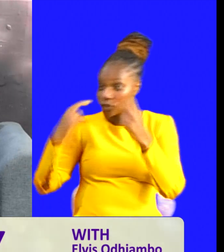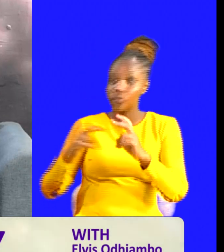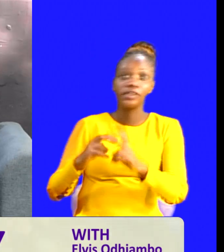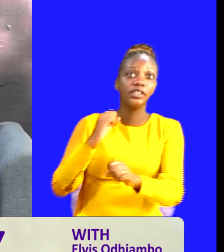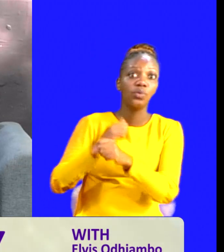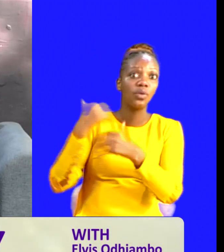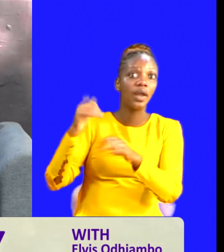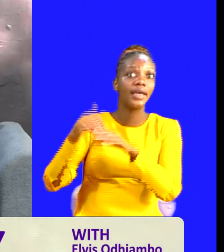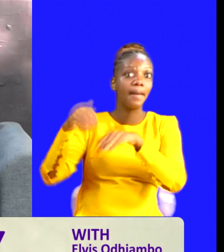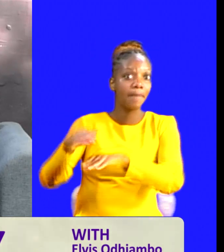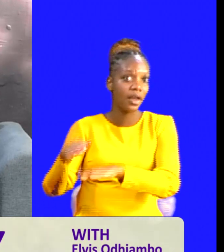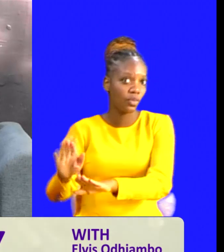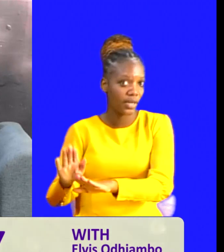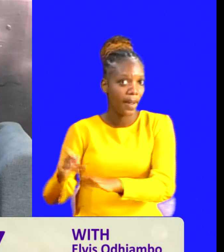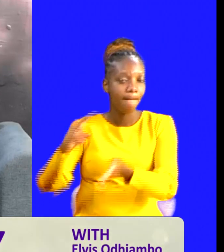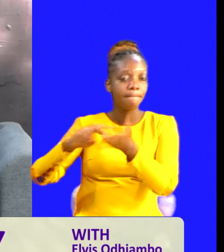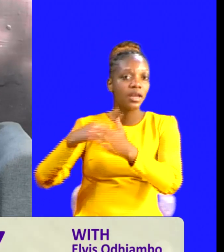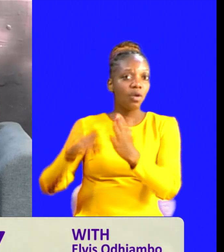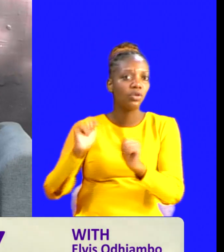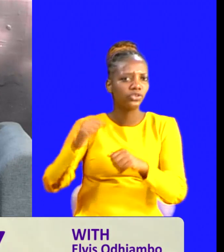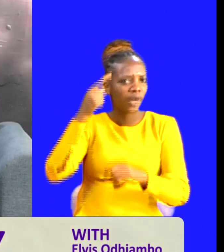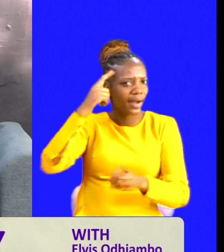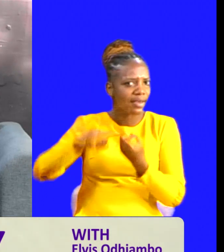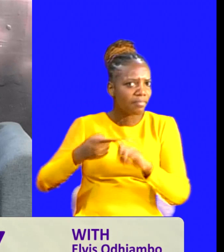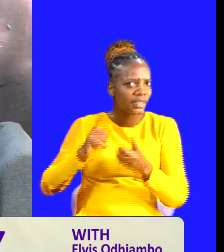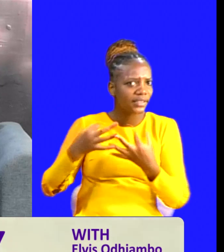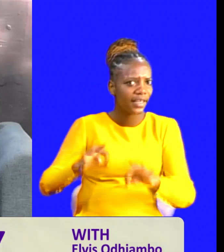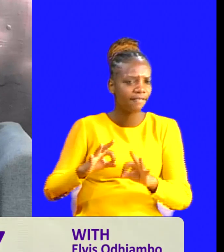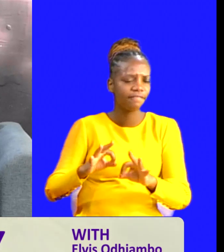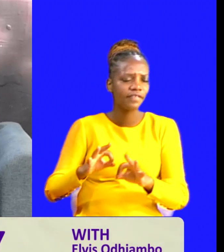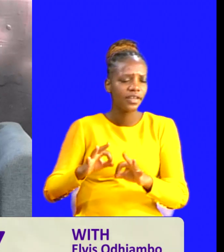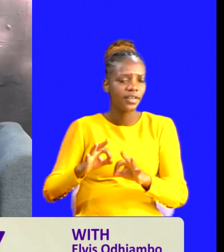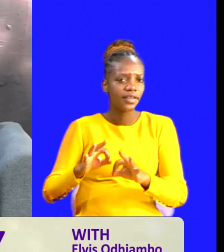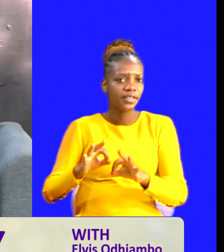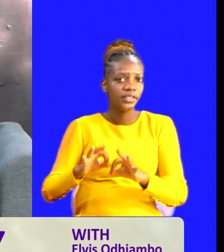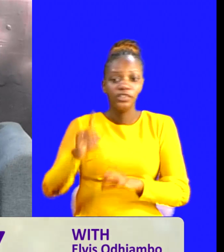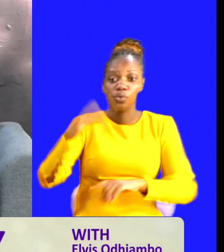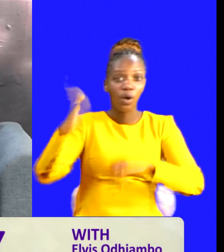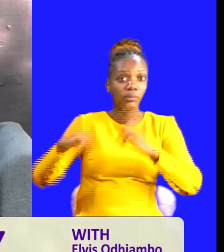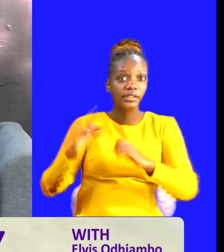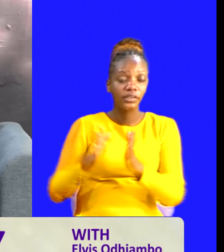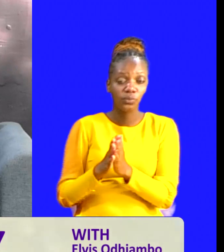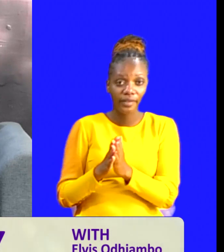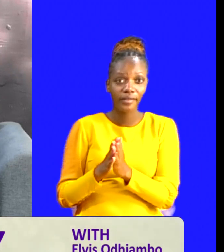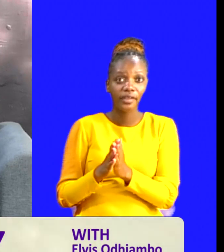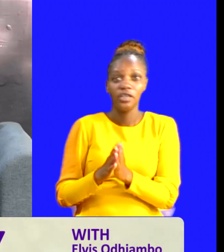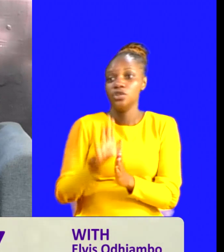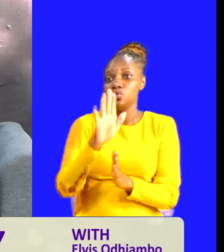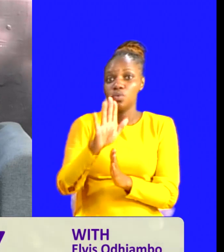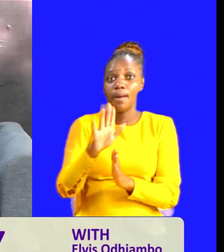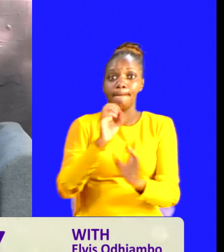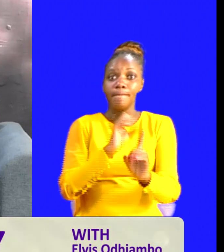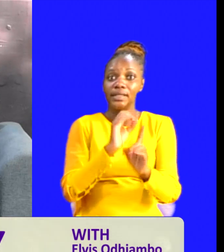well in marathon. You can imagine if you're running with such, you're competing with your idol,